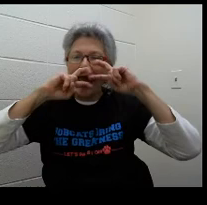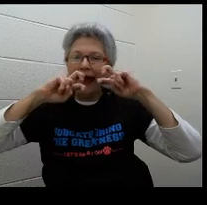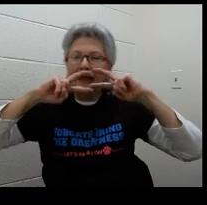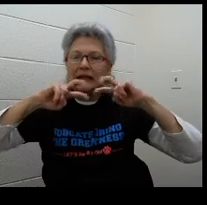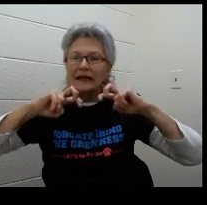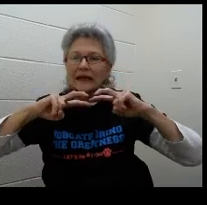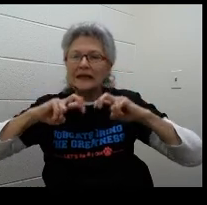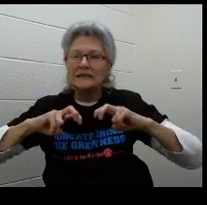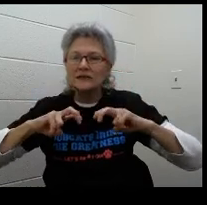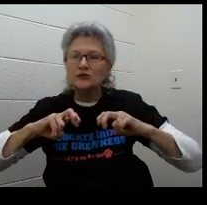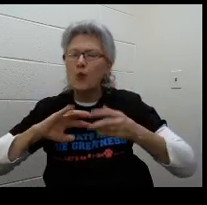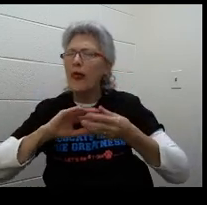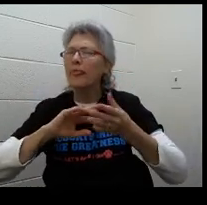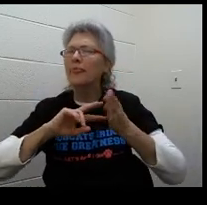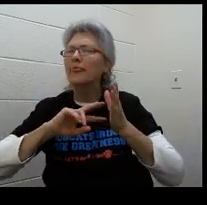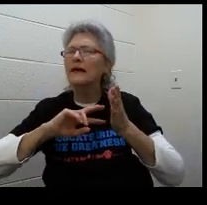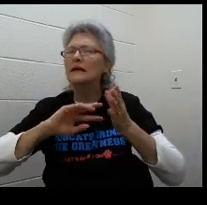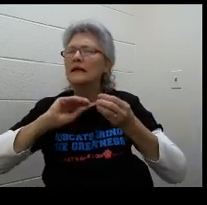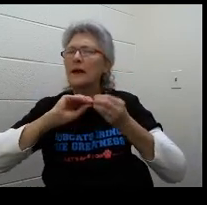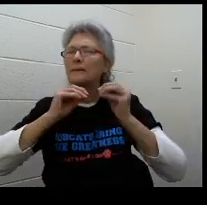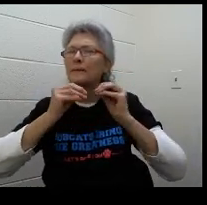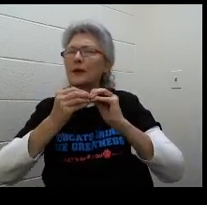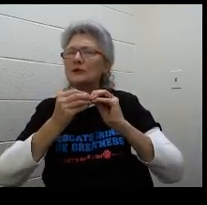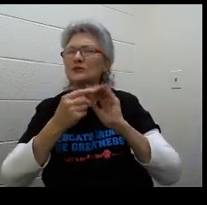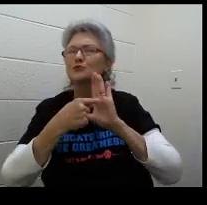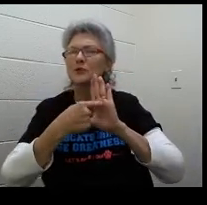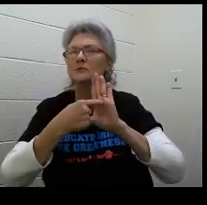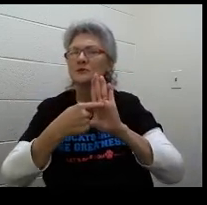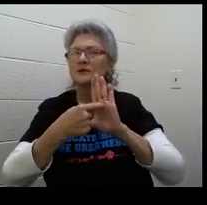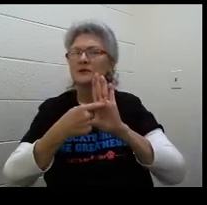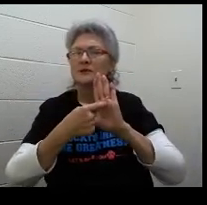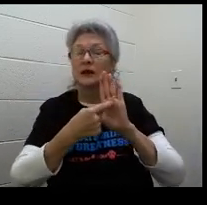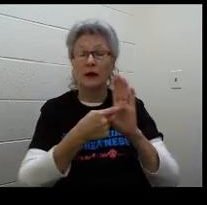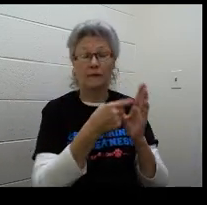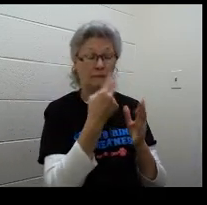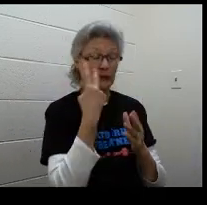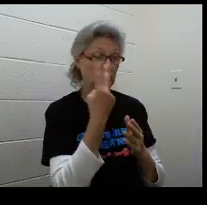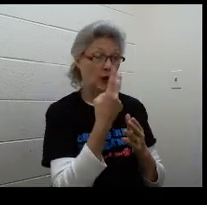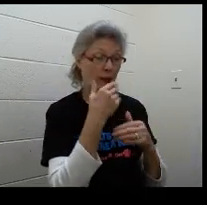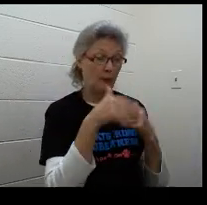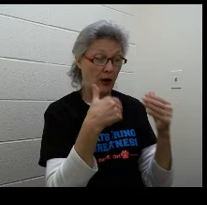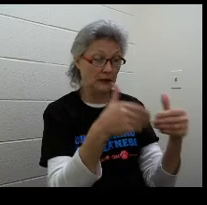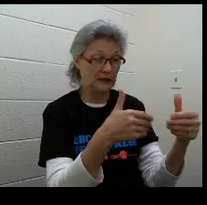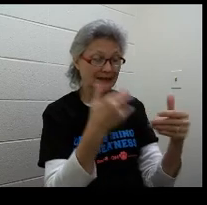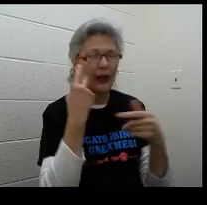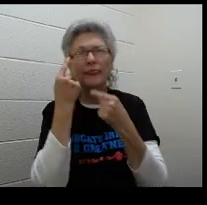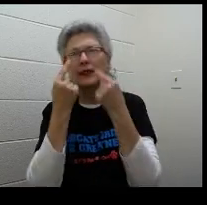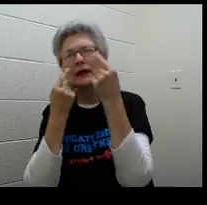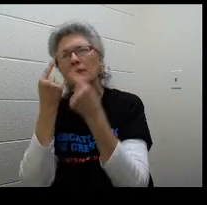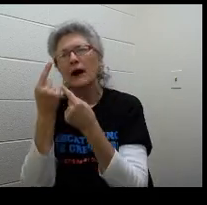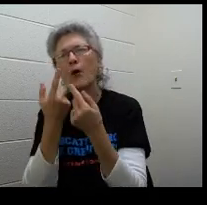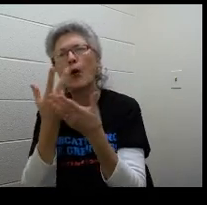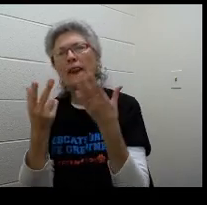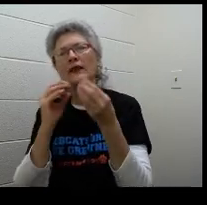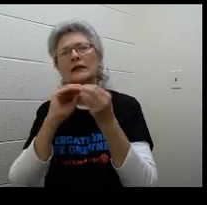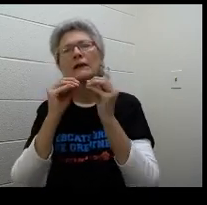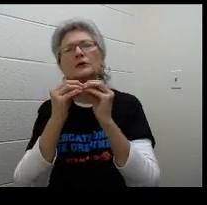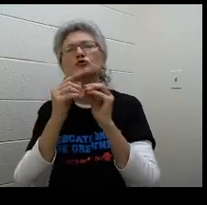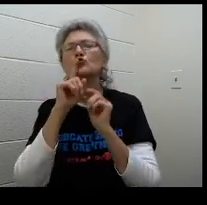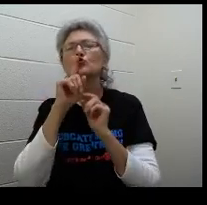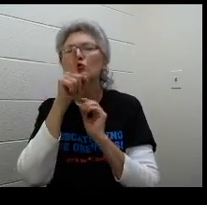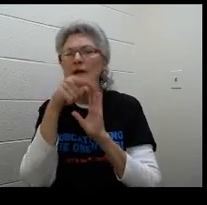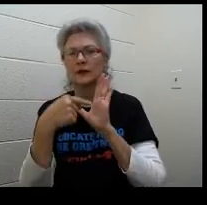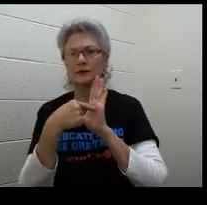these digits represent. Hopefully the first pass, you kind of saw the process for doing it. Now we're going to think about what these digits actually